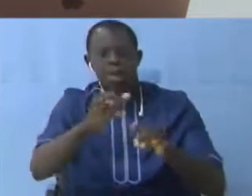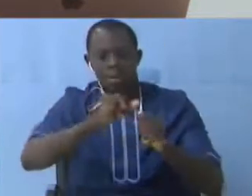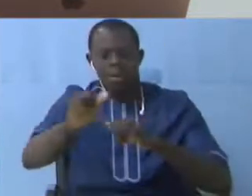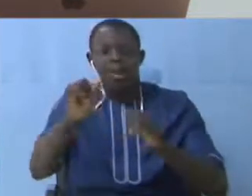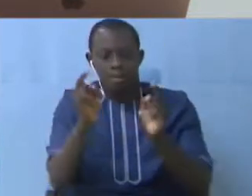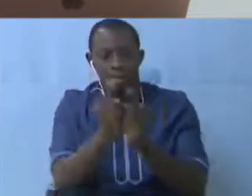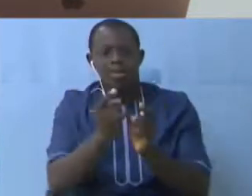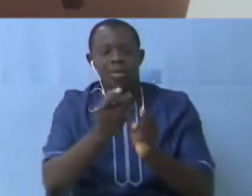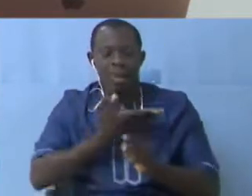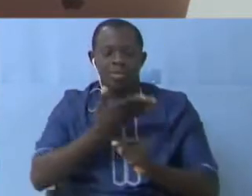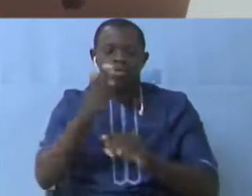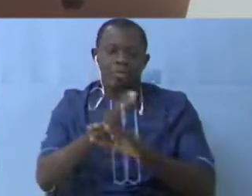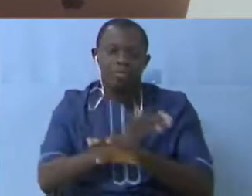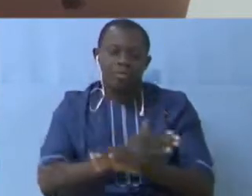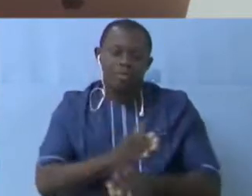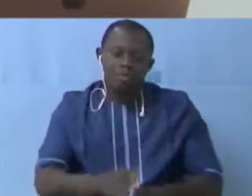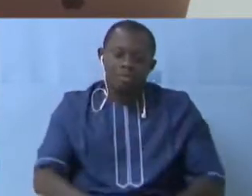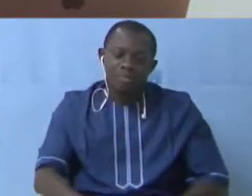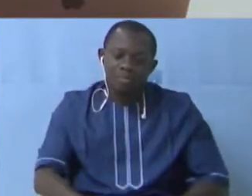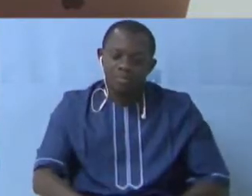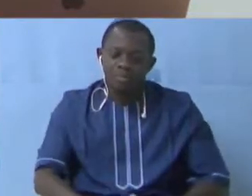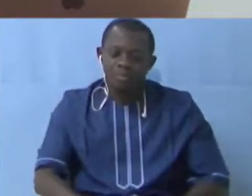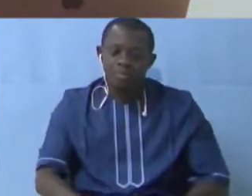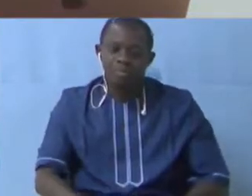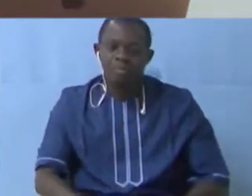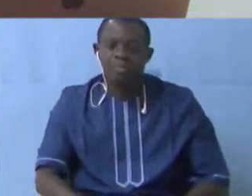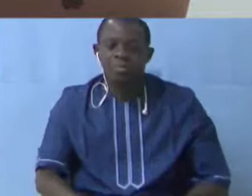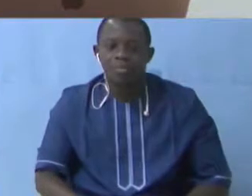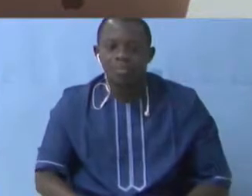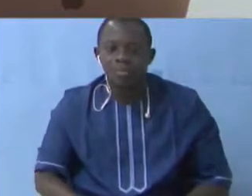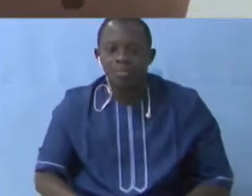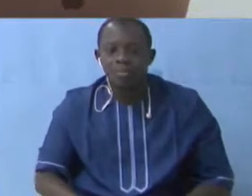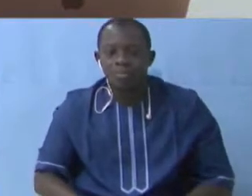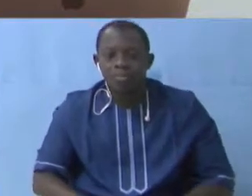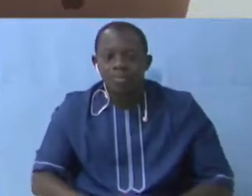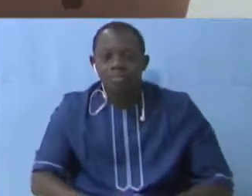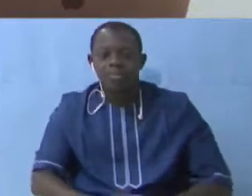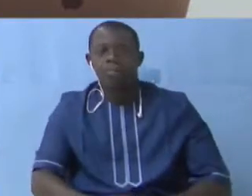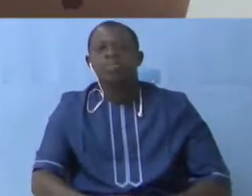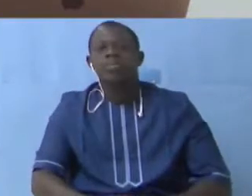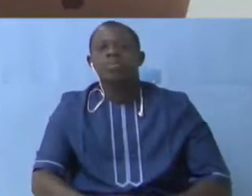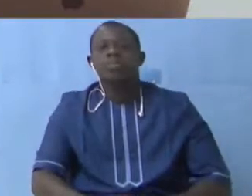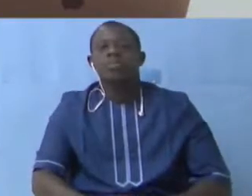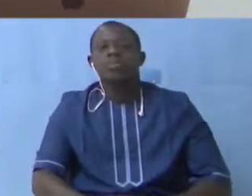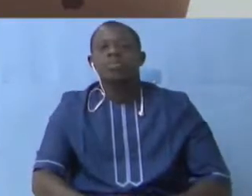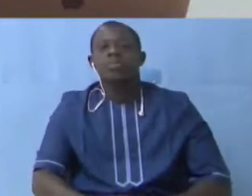ak ministre yi nga xam ne ñoo amee woon wàlli àtte ak yoon. Who